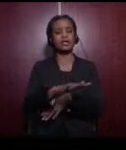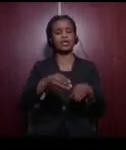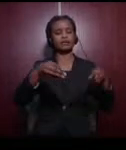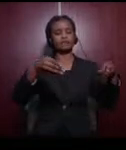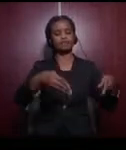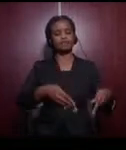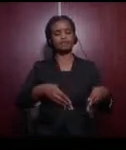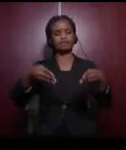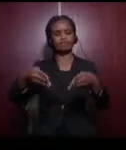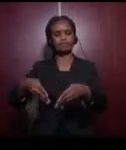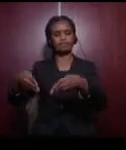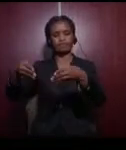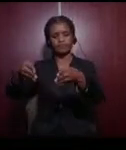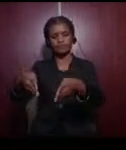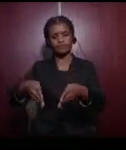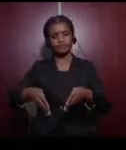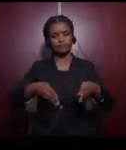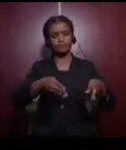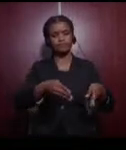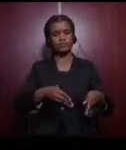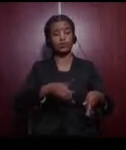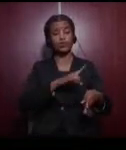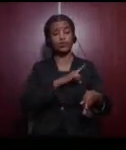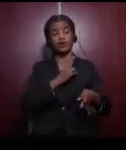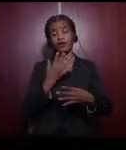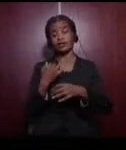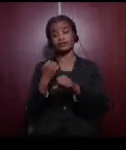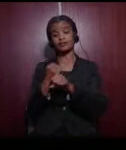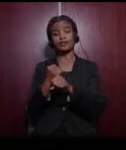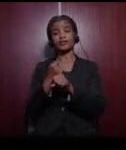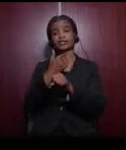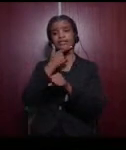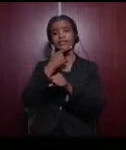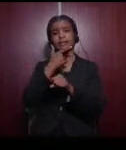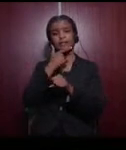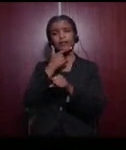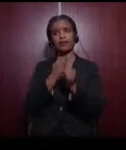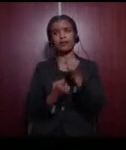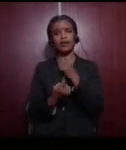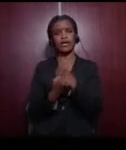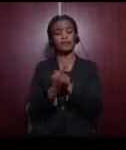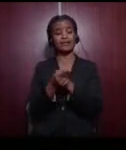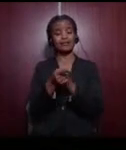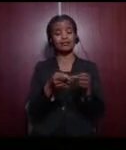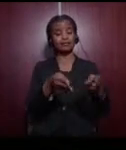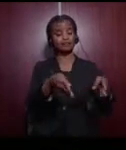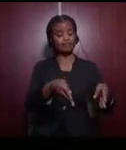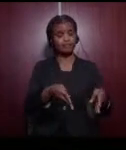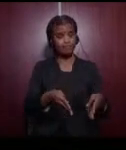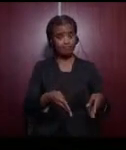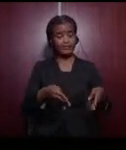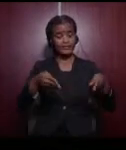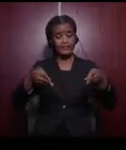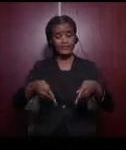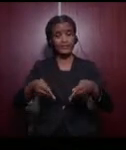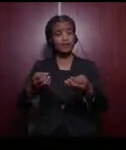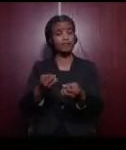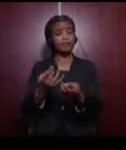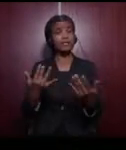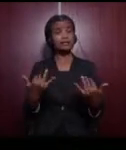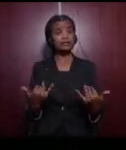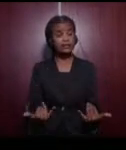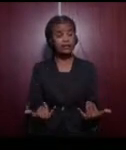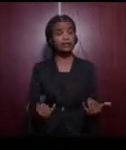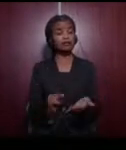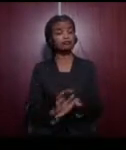9 December, there were floods. Many graves, they sunk inside even till today. So how